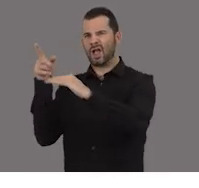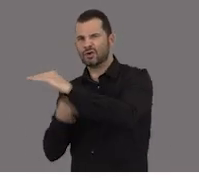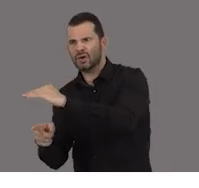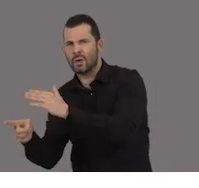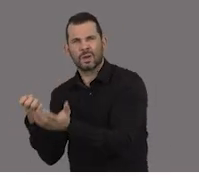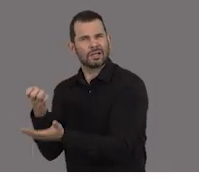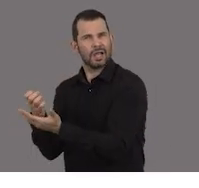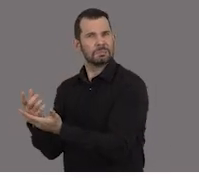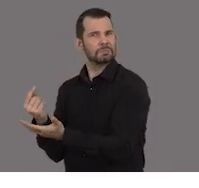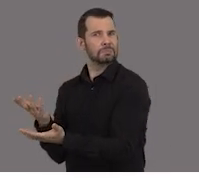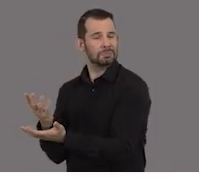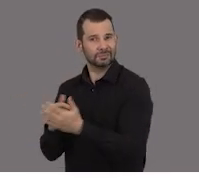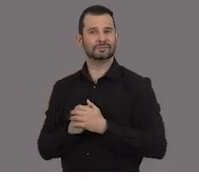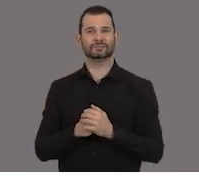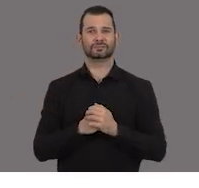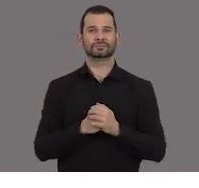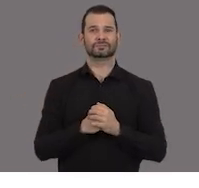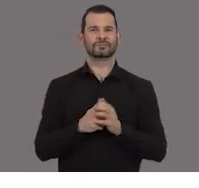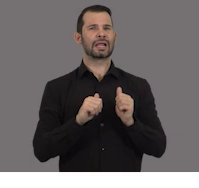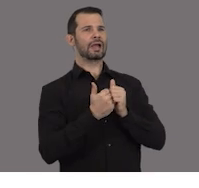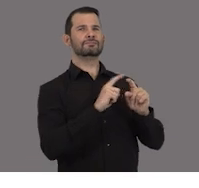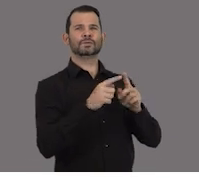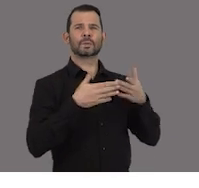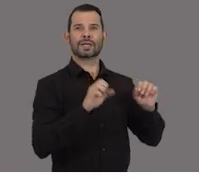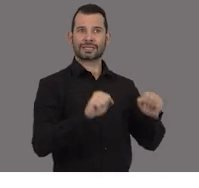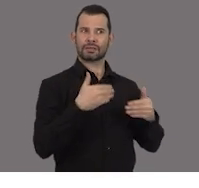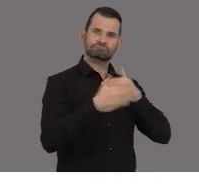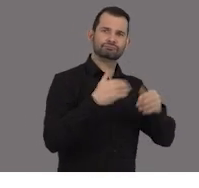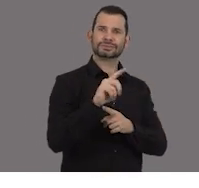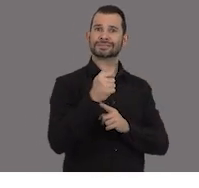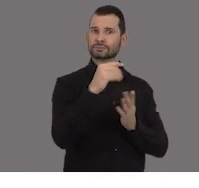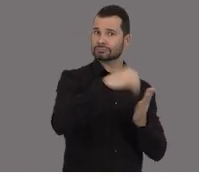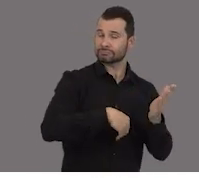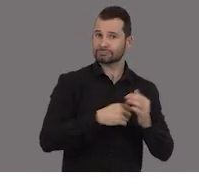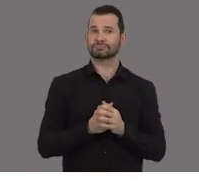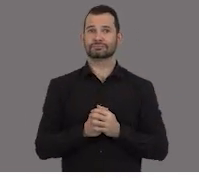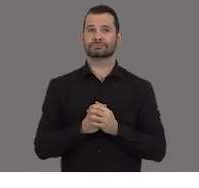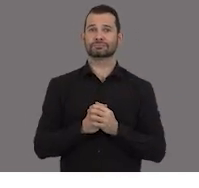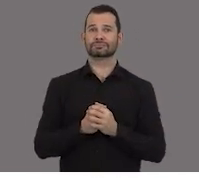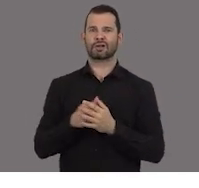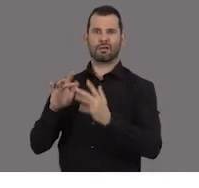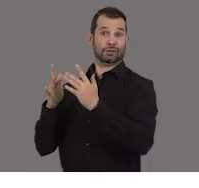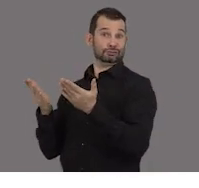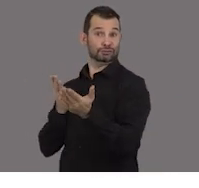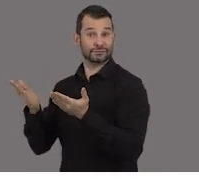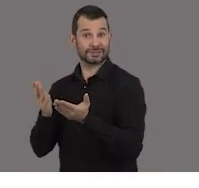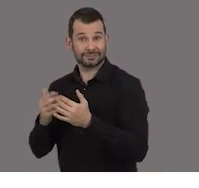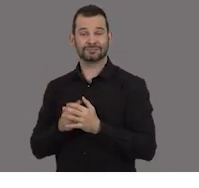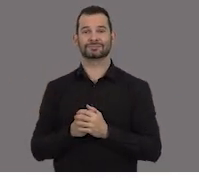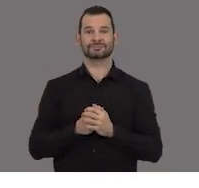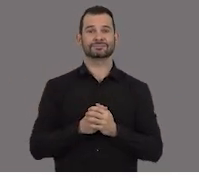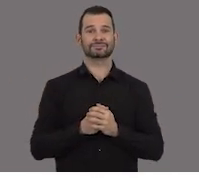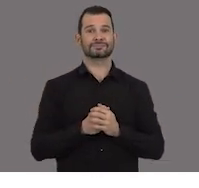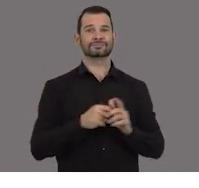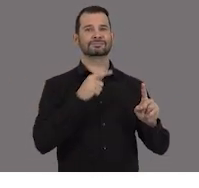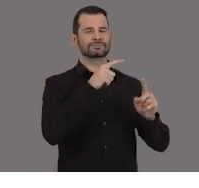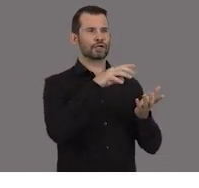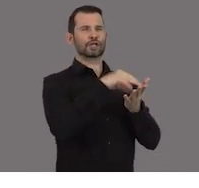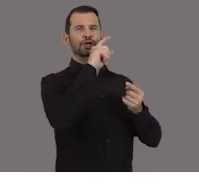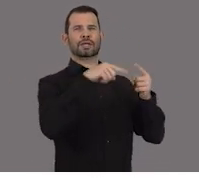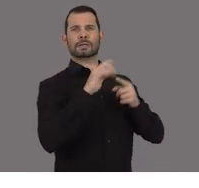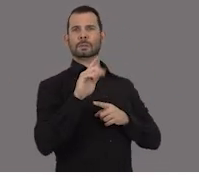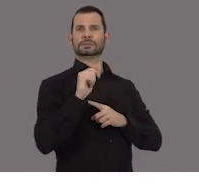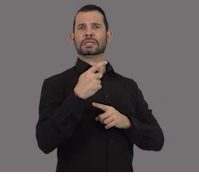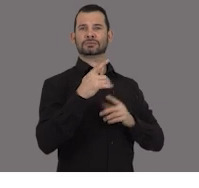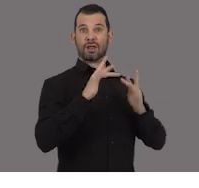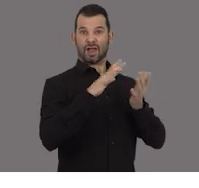students, the underground economy, ways to do your taxes, online services, the